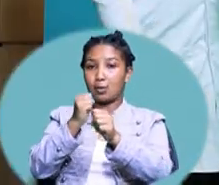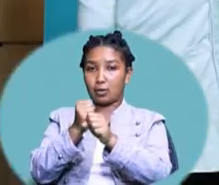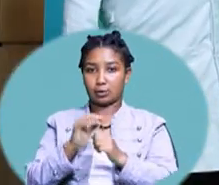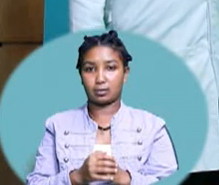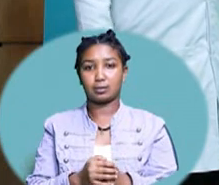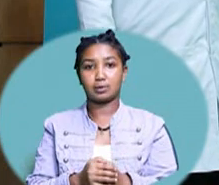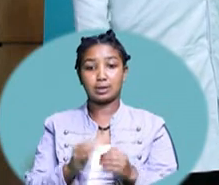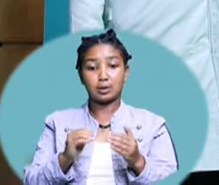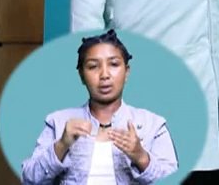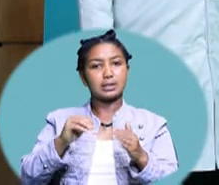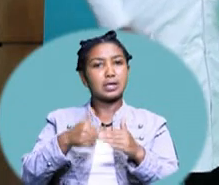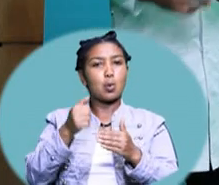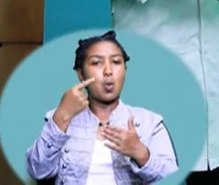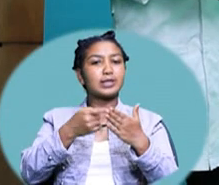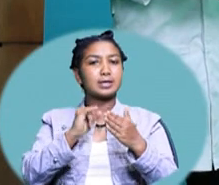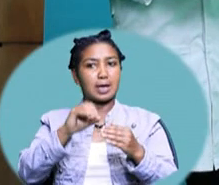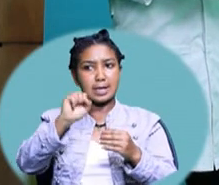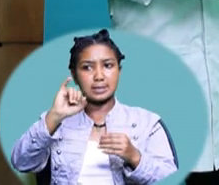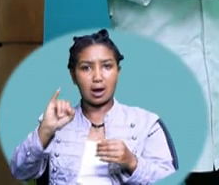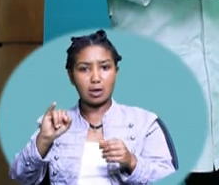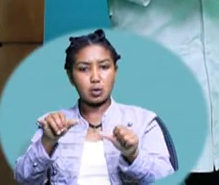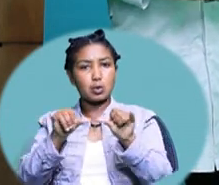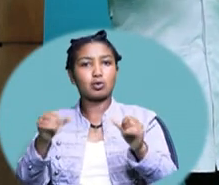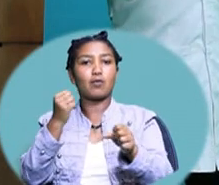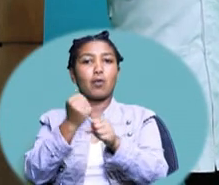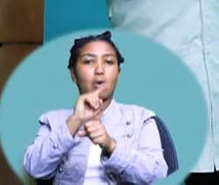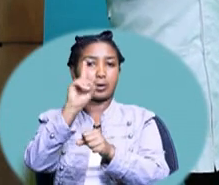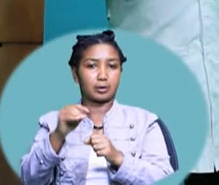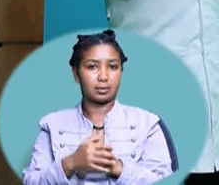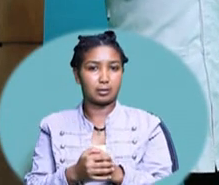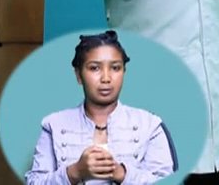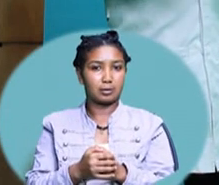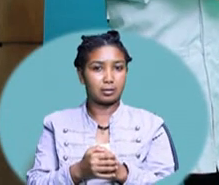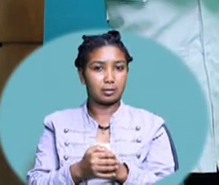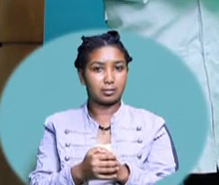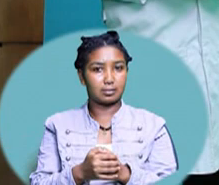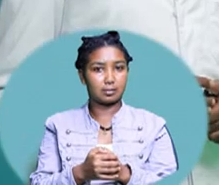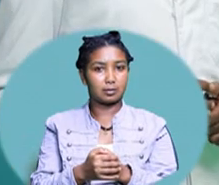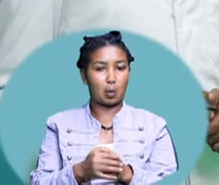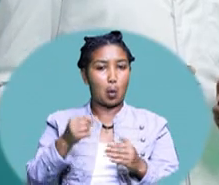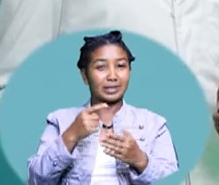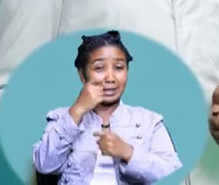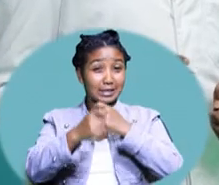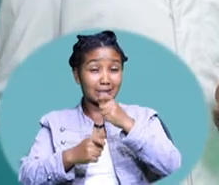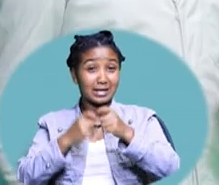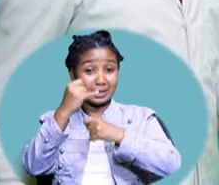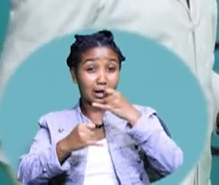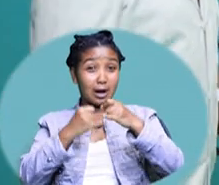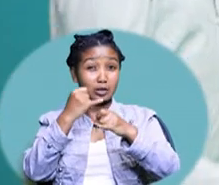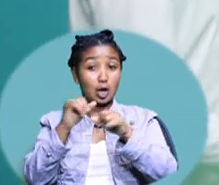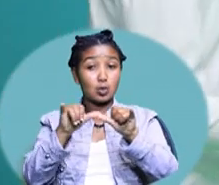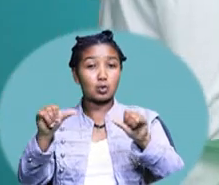work. Then what is a SI unit of work? What is the systematic international unit